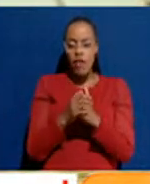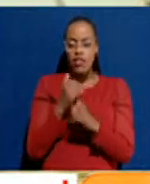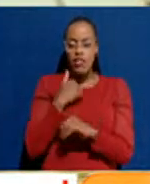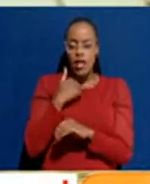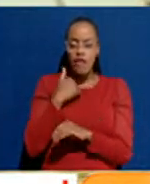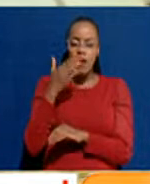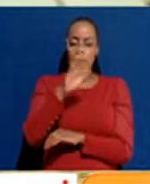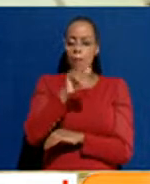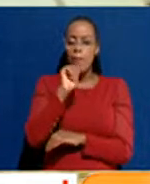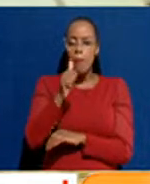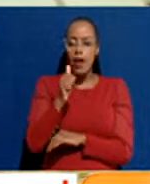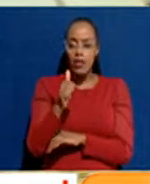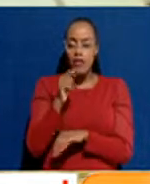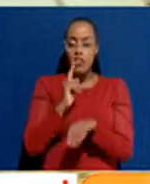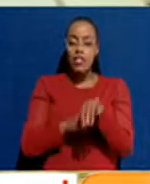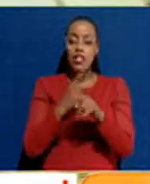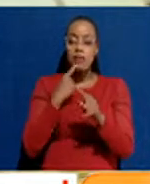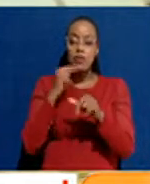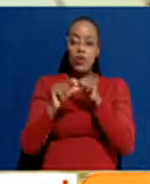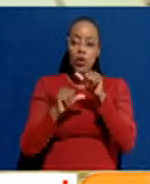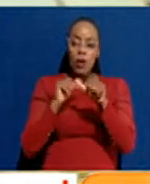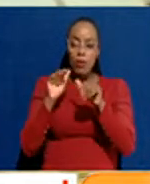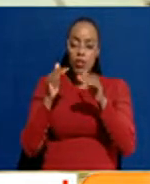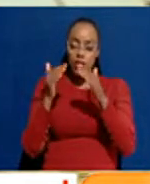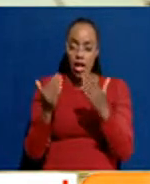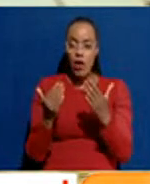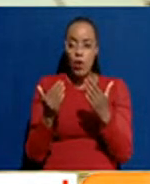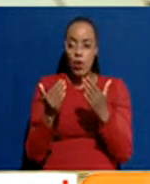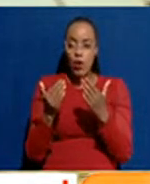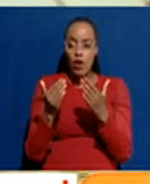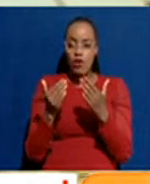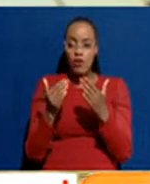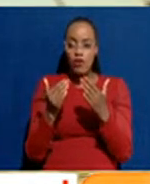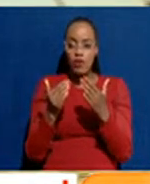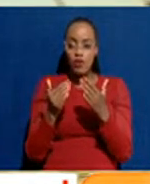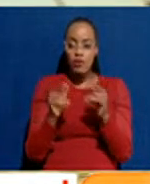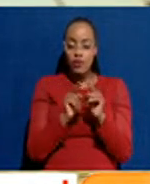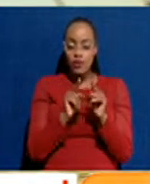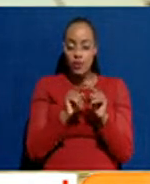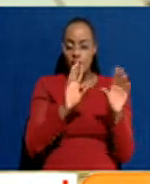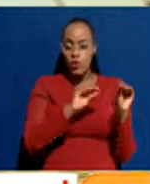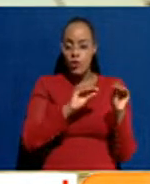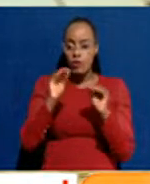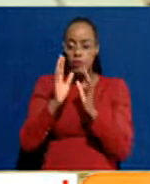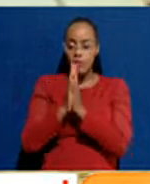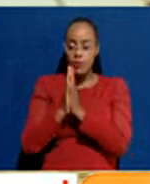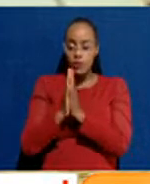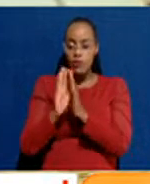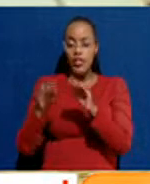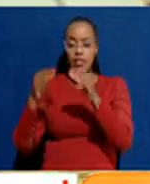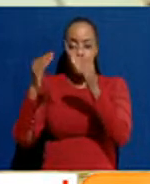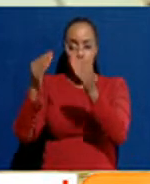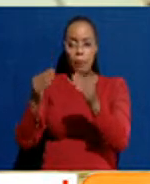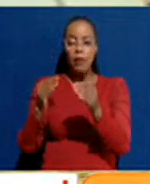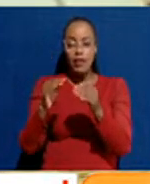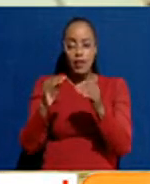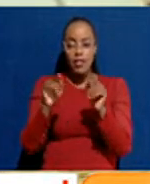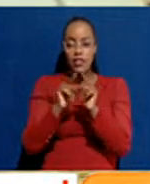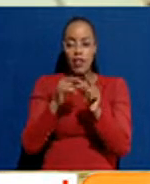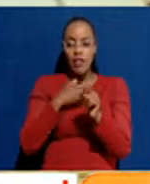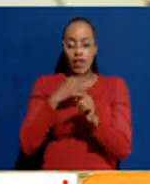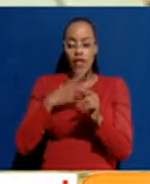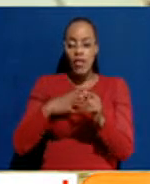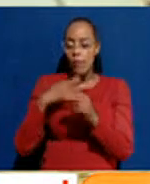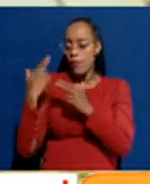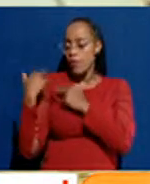it. When we talk about how power is evacuated, transmitted, and supplied, first of all, there are those who generate